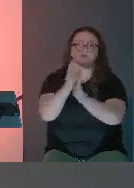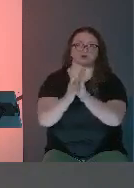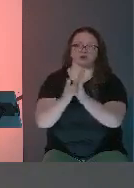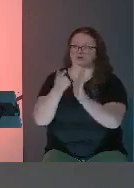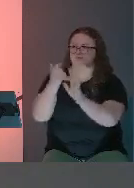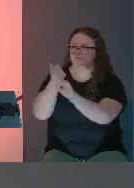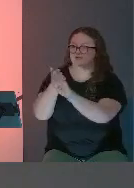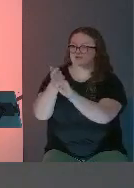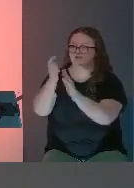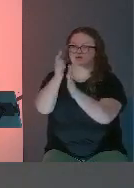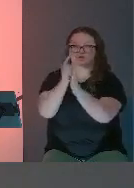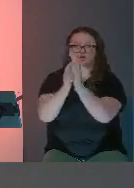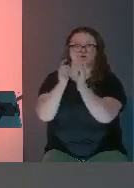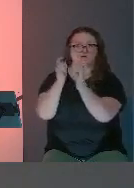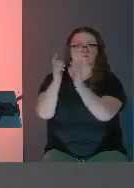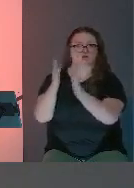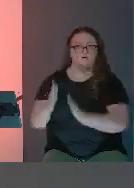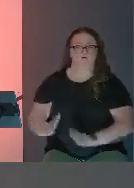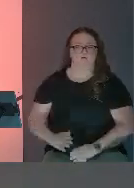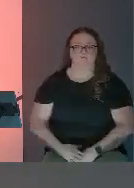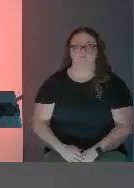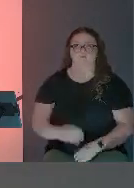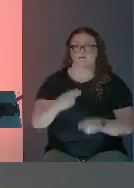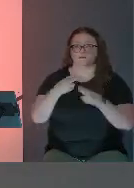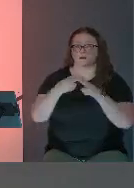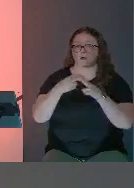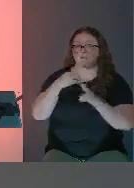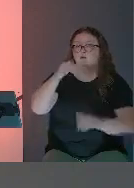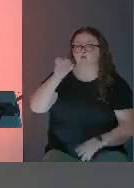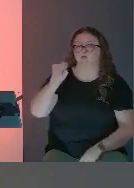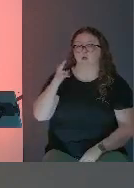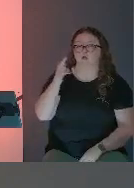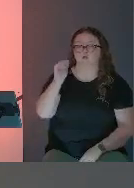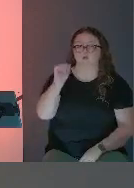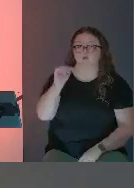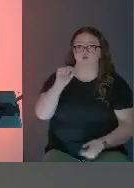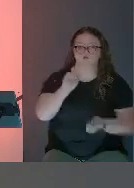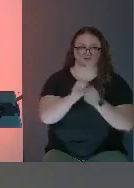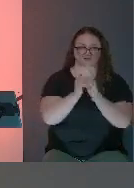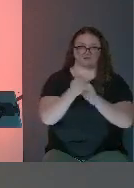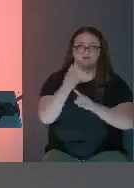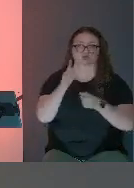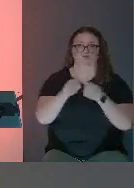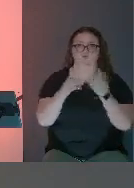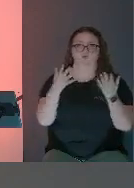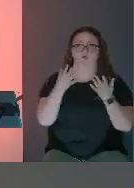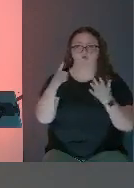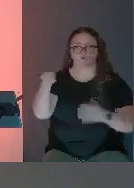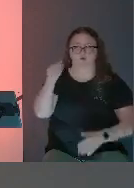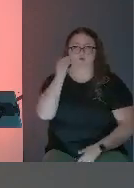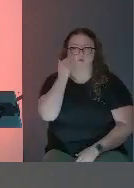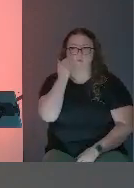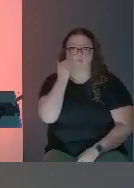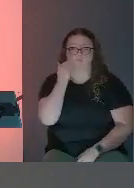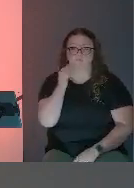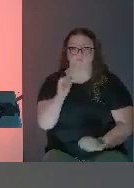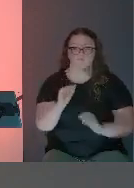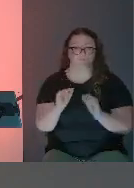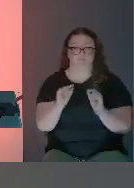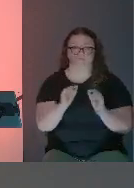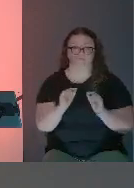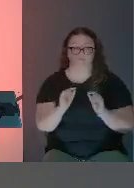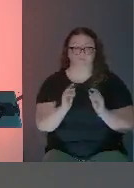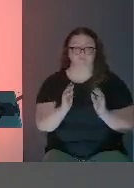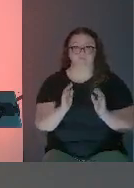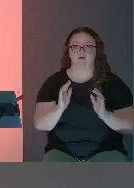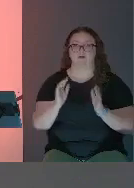lawgiver. You know what the name Joshua transliterates to, by the way? The name Joshua